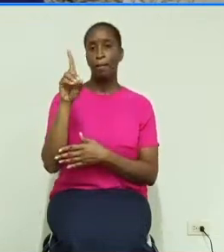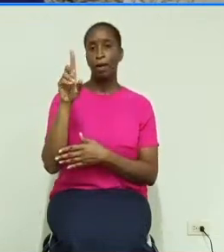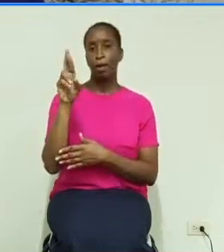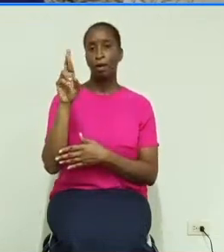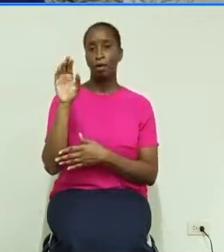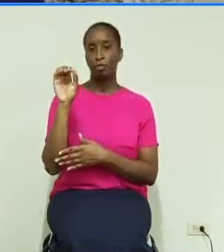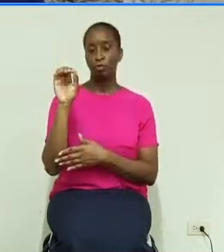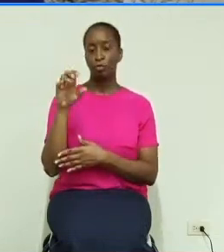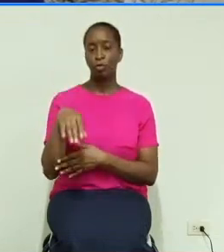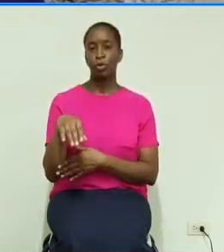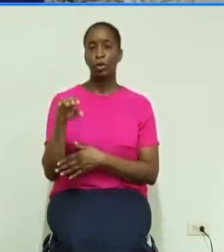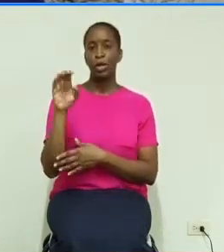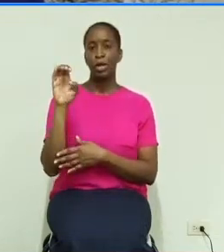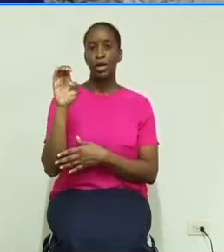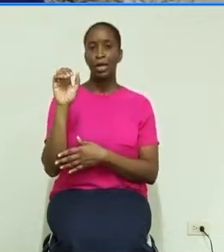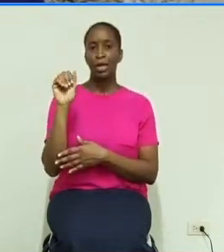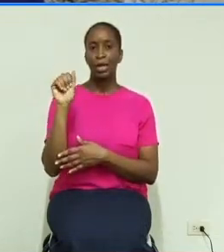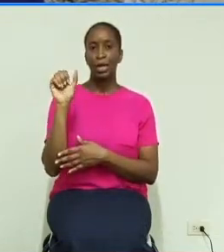at Law.